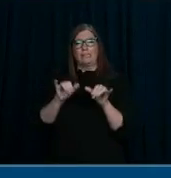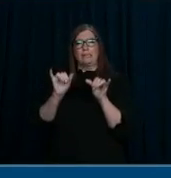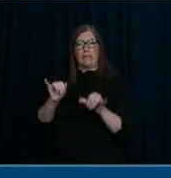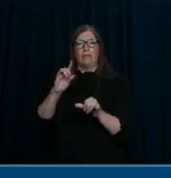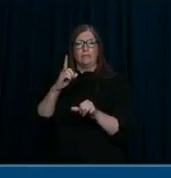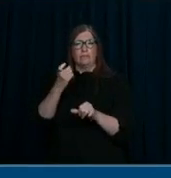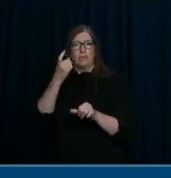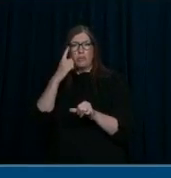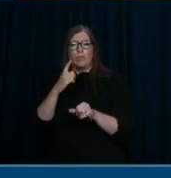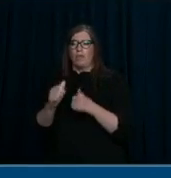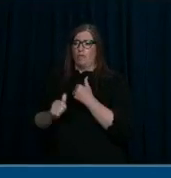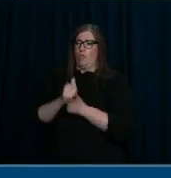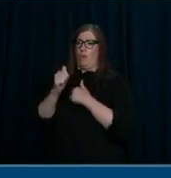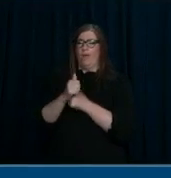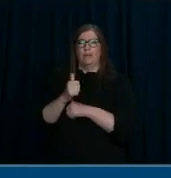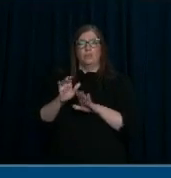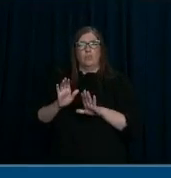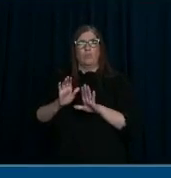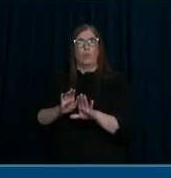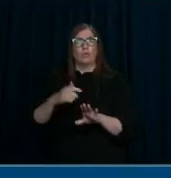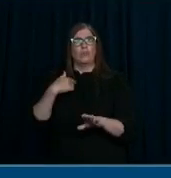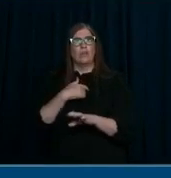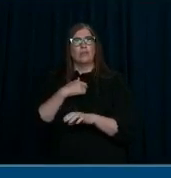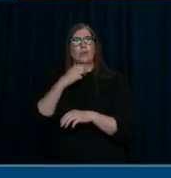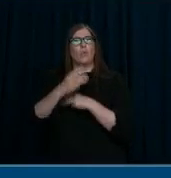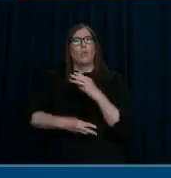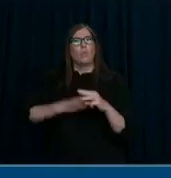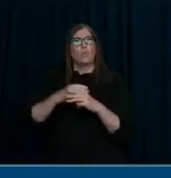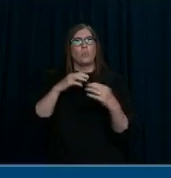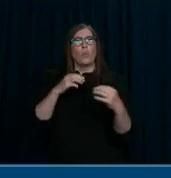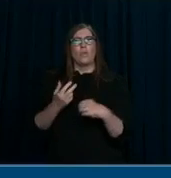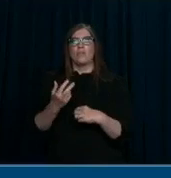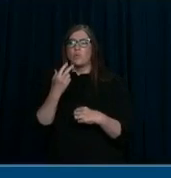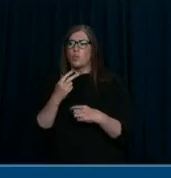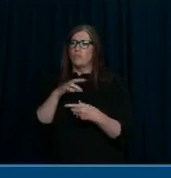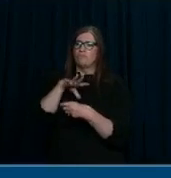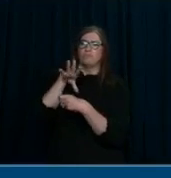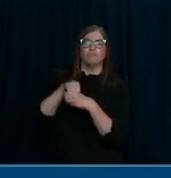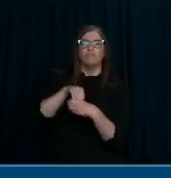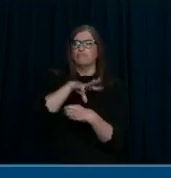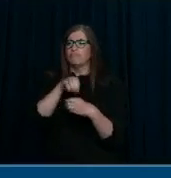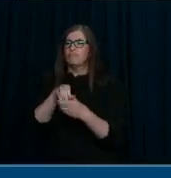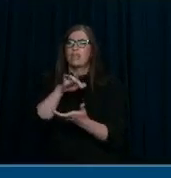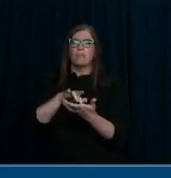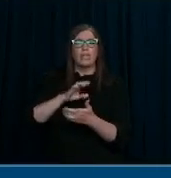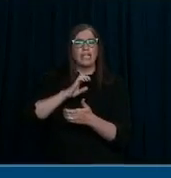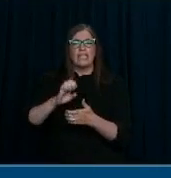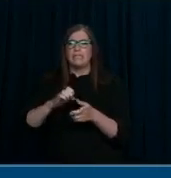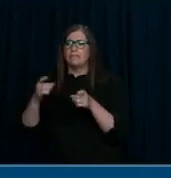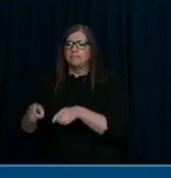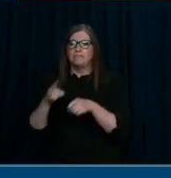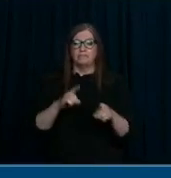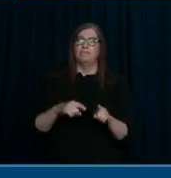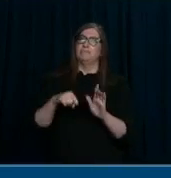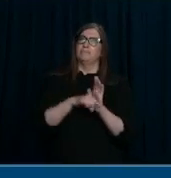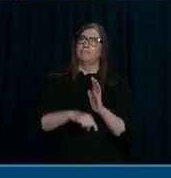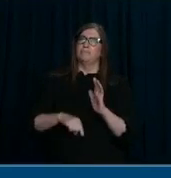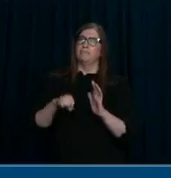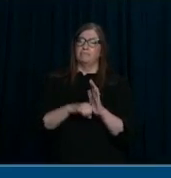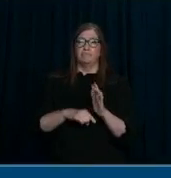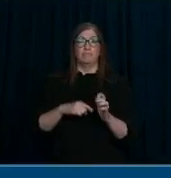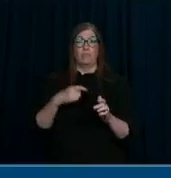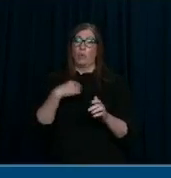now threatening to push us into World War III, meddling in Middle Eastern affairs to our detriment. Democracy is not something that we take for granted